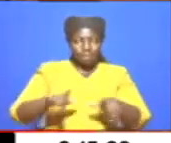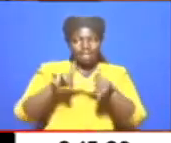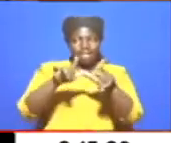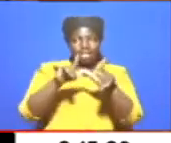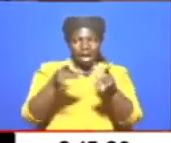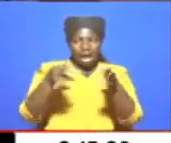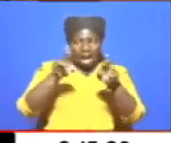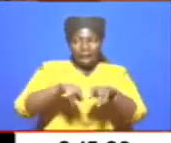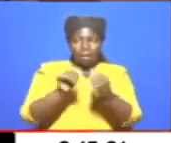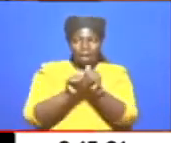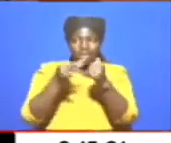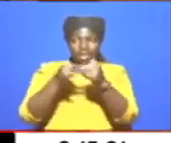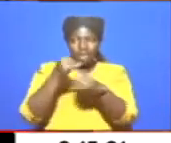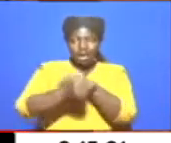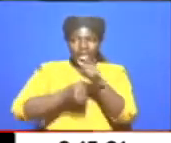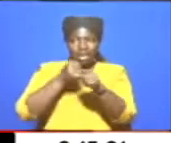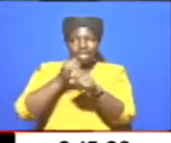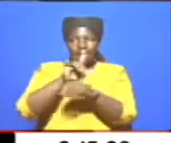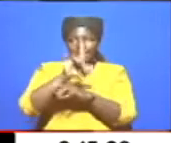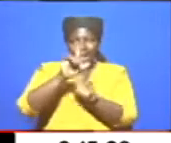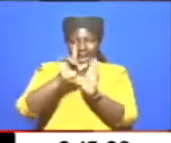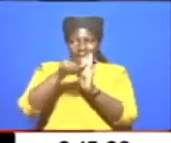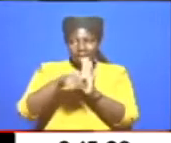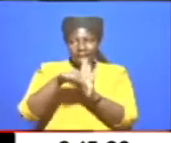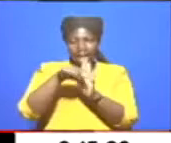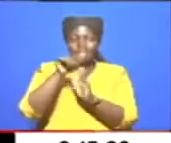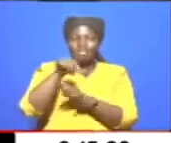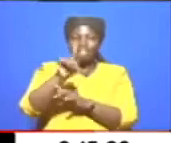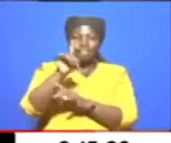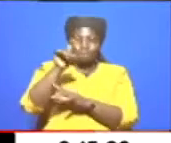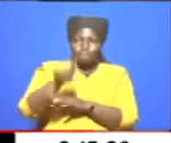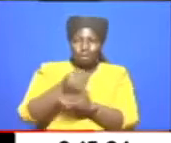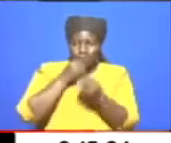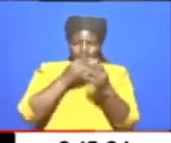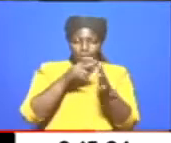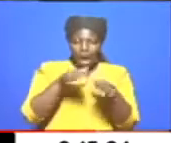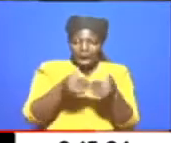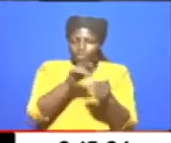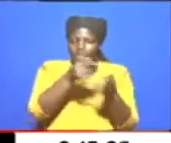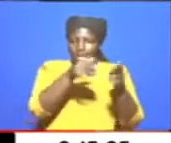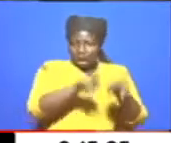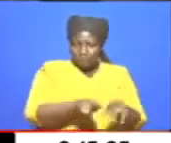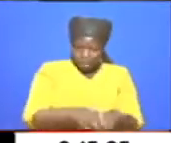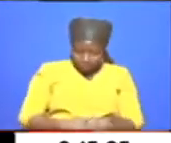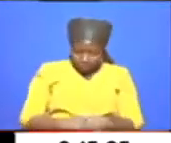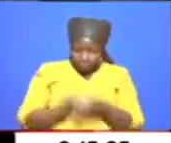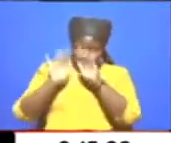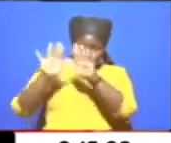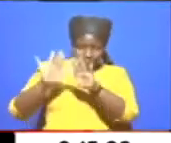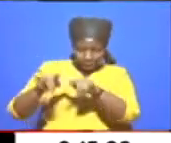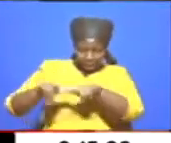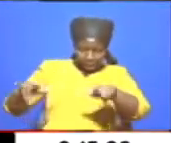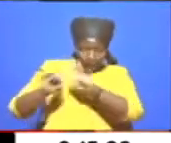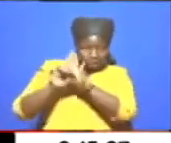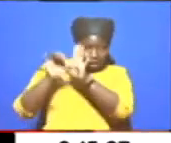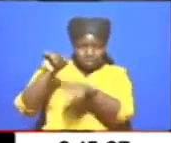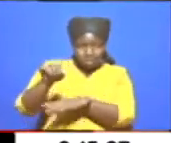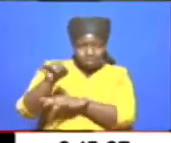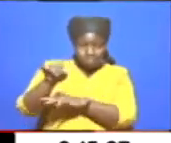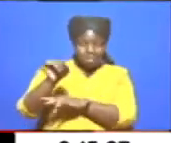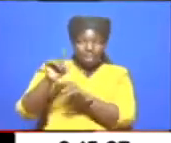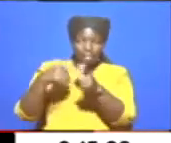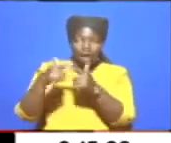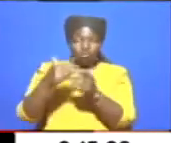have to tell us how that happened. A valuable parcel of land like this one, then you just lease